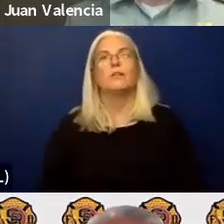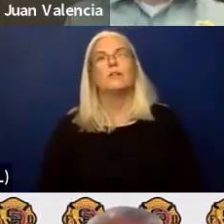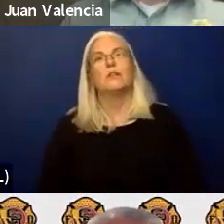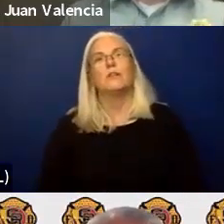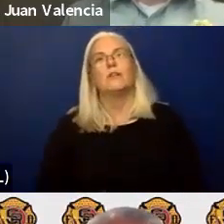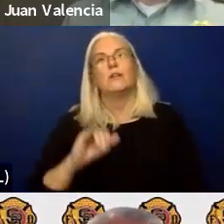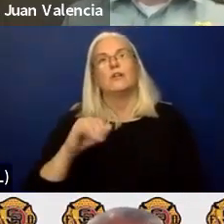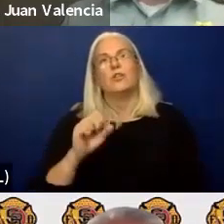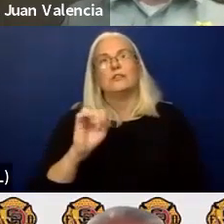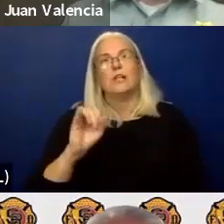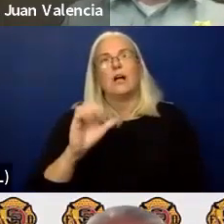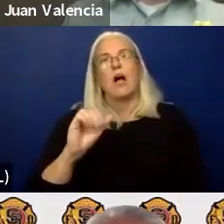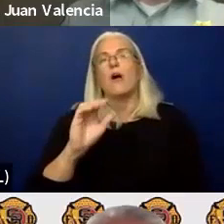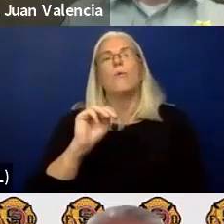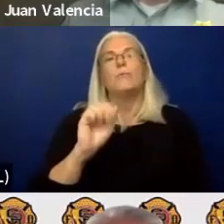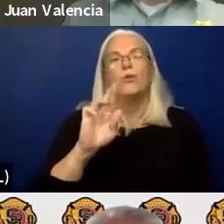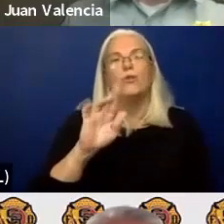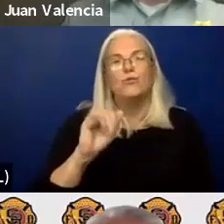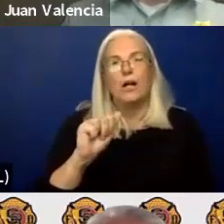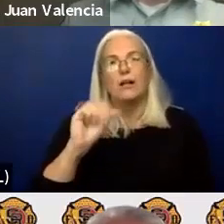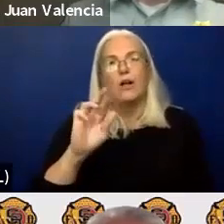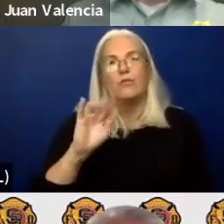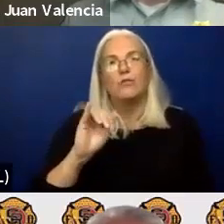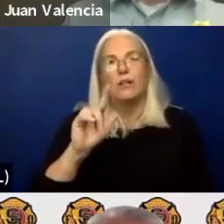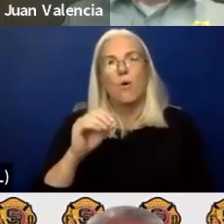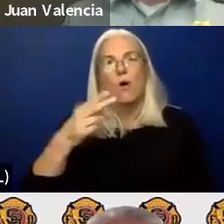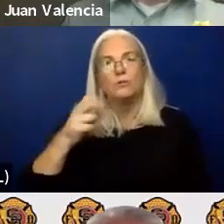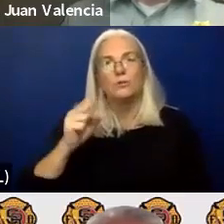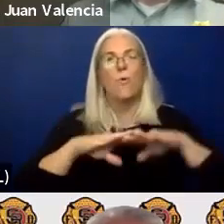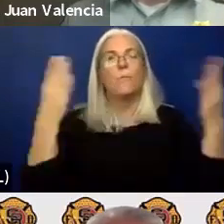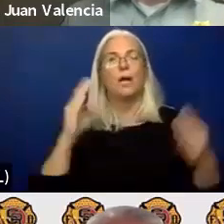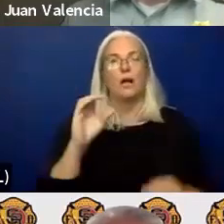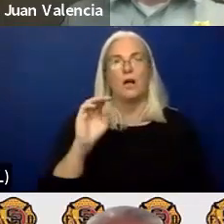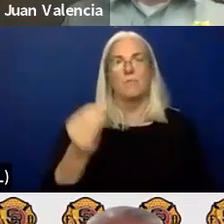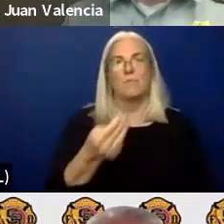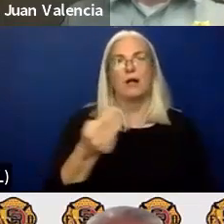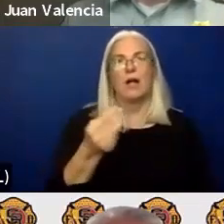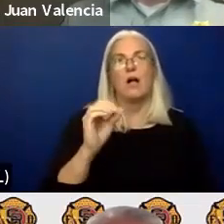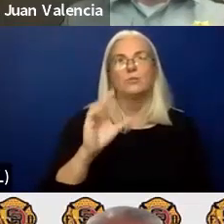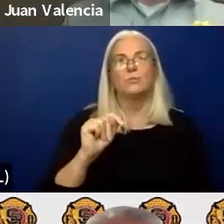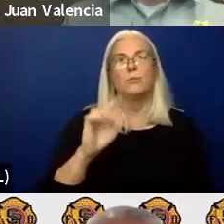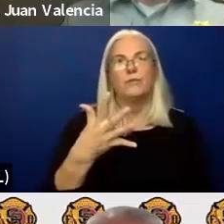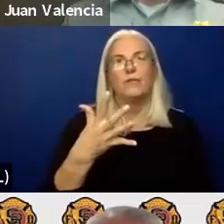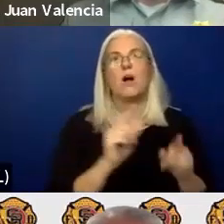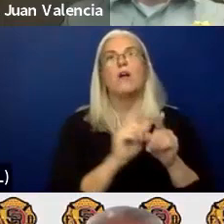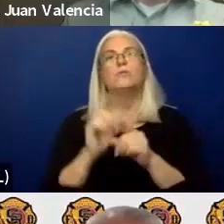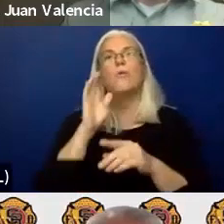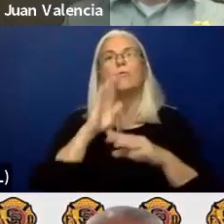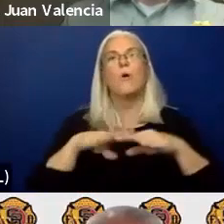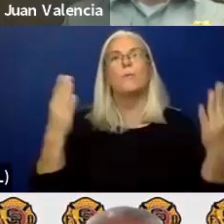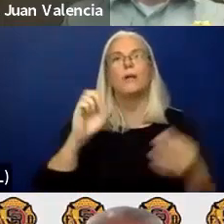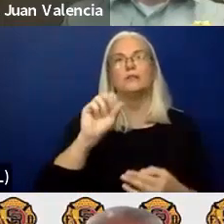we'll also be opening the supply and support stations or stations for distribution